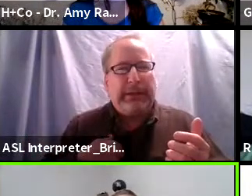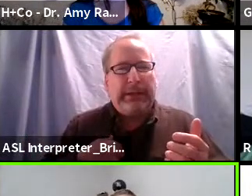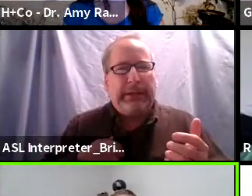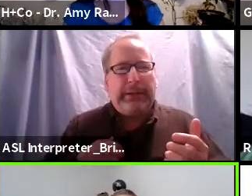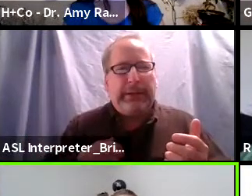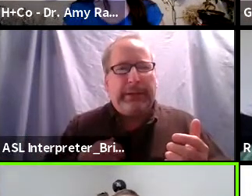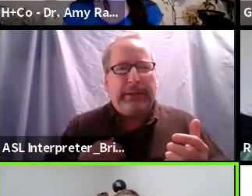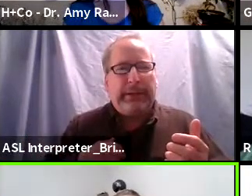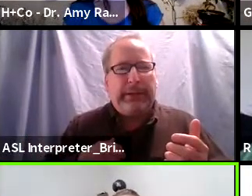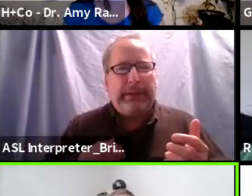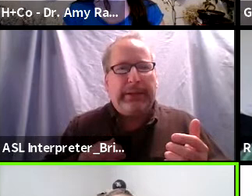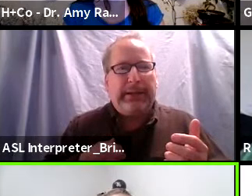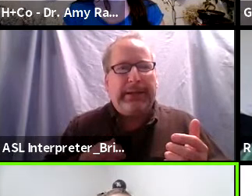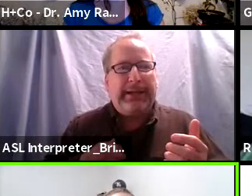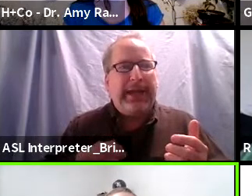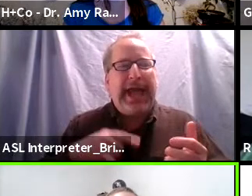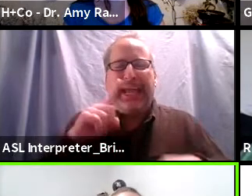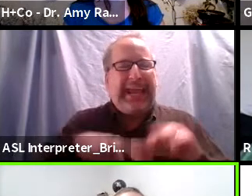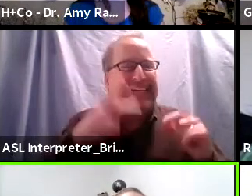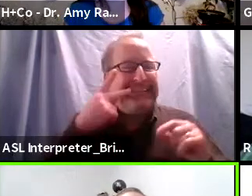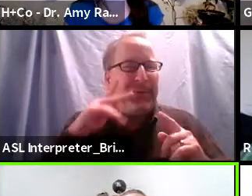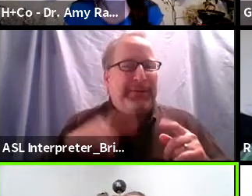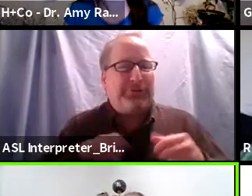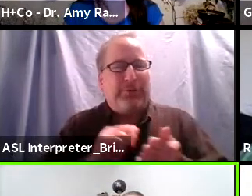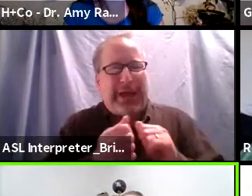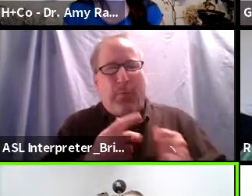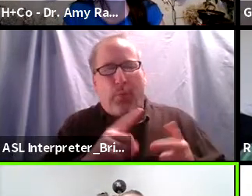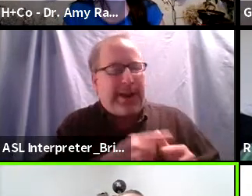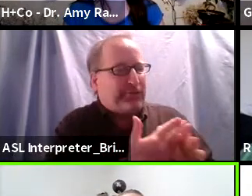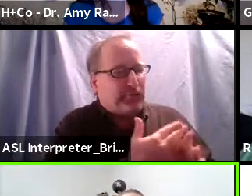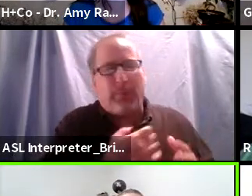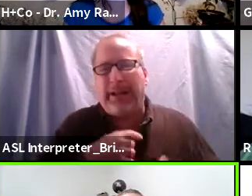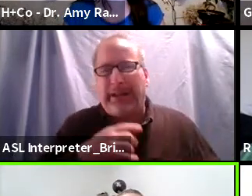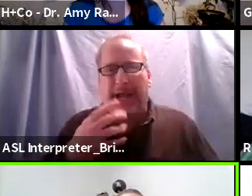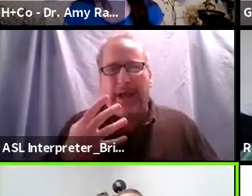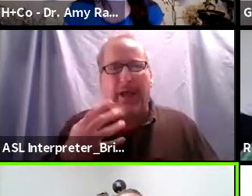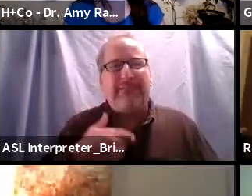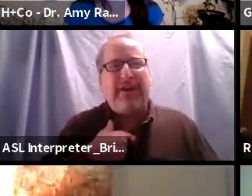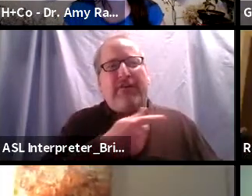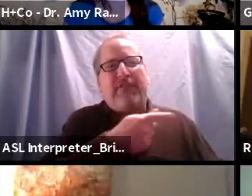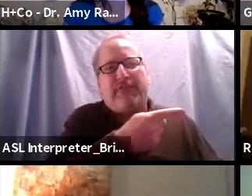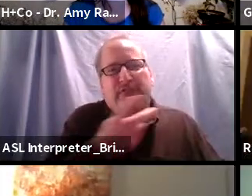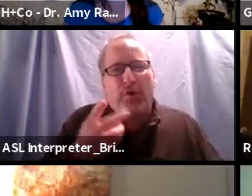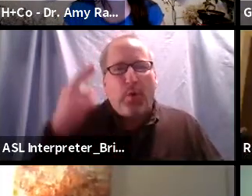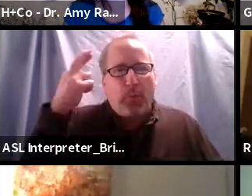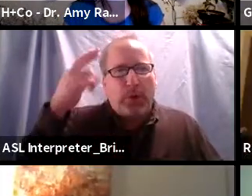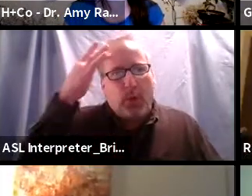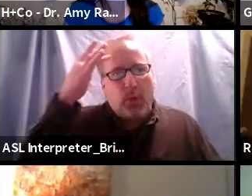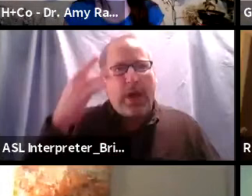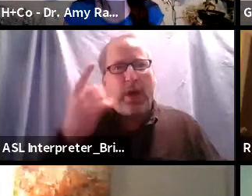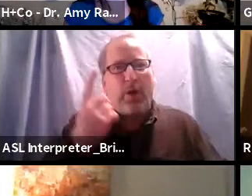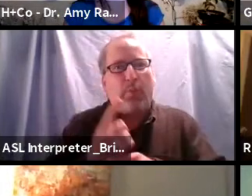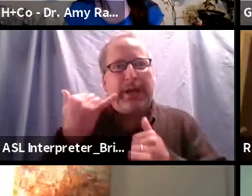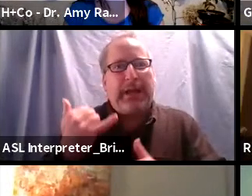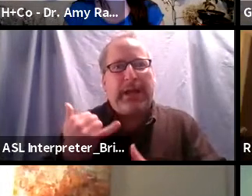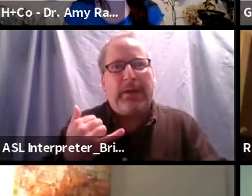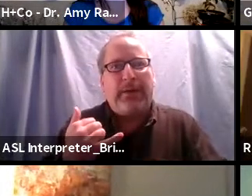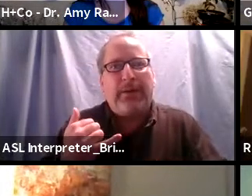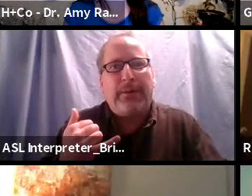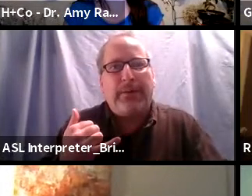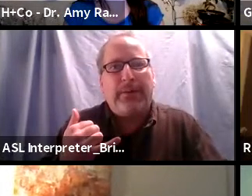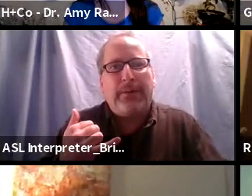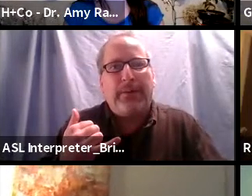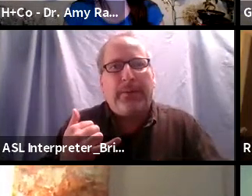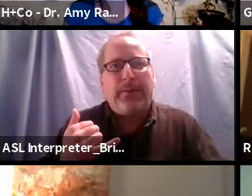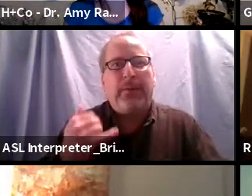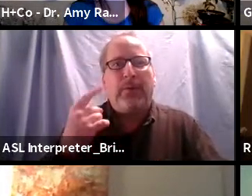not talking to people and I can't see people when I'm sharing. There are a couple of reasons right now that doesn't make sense. One is